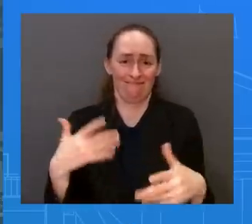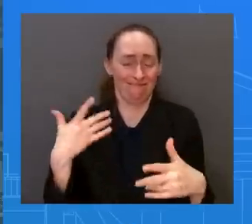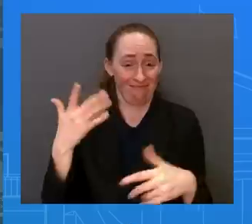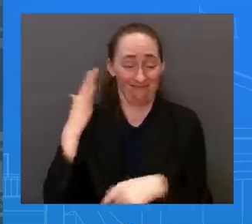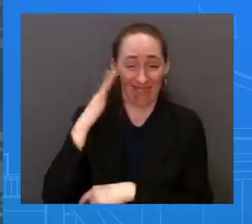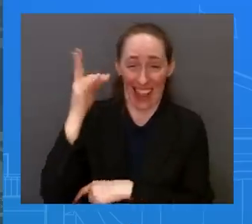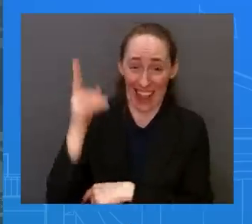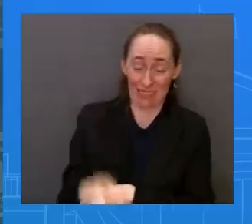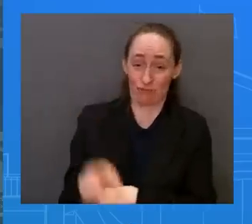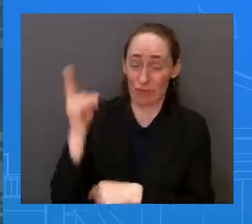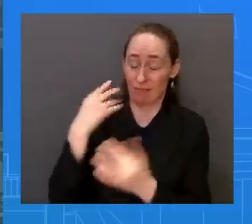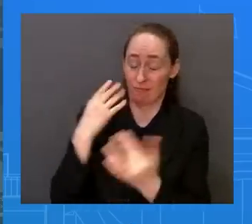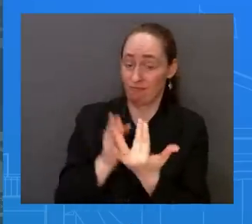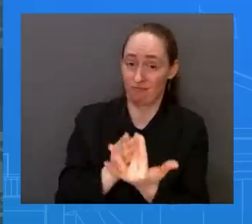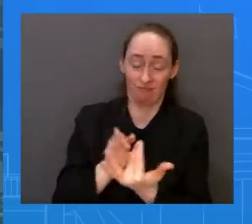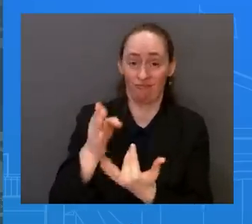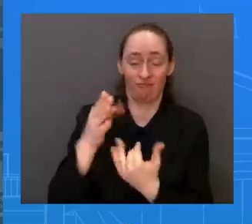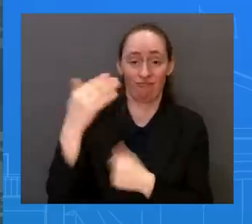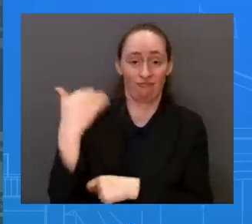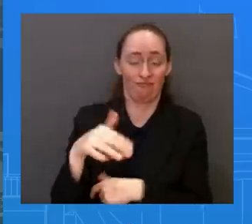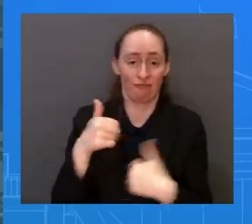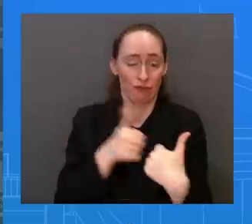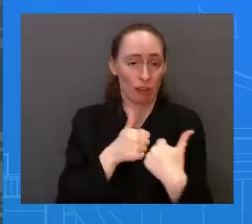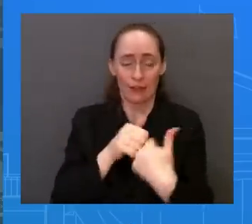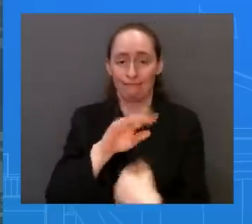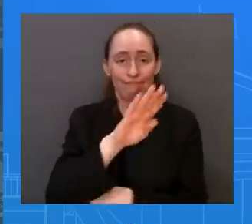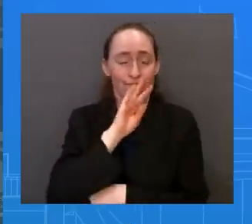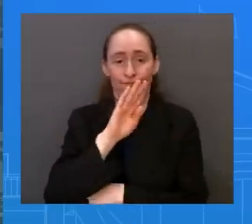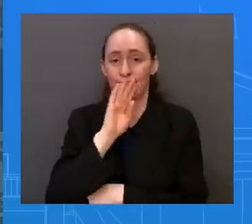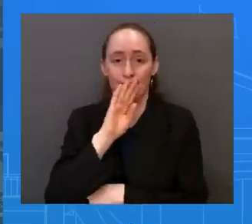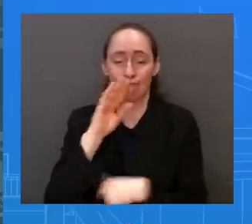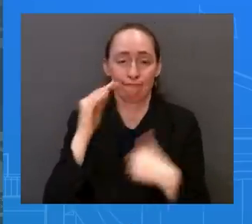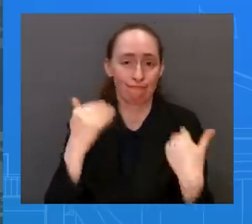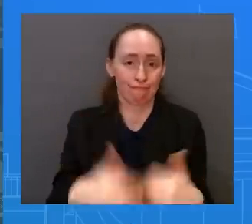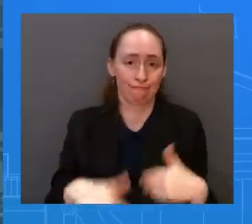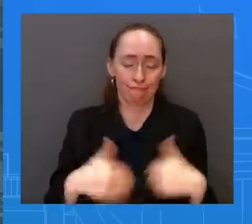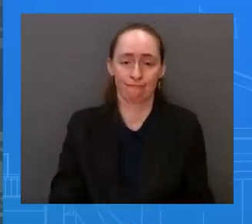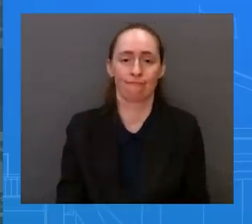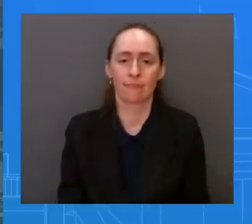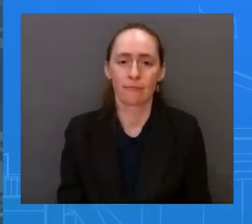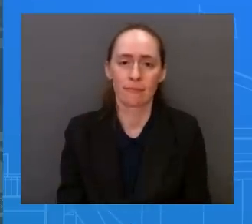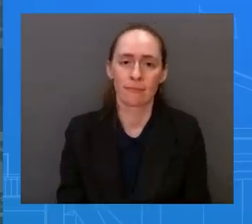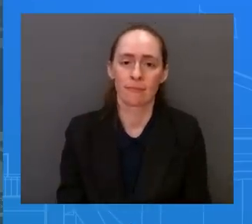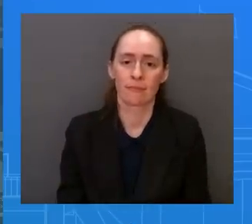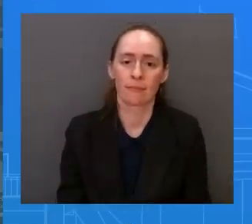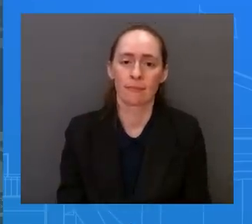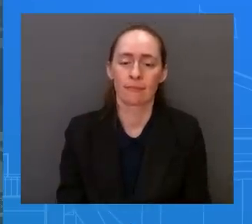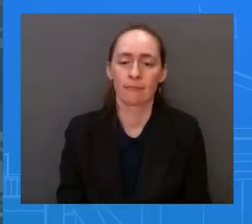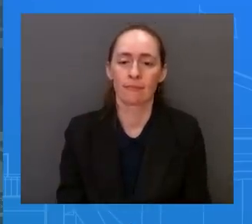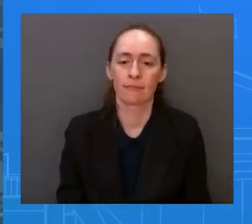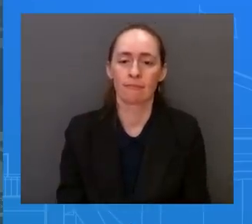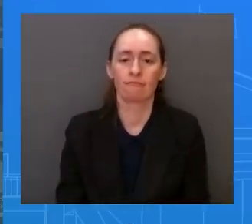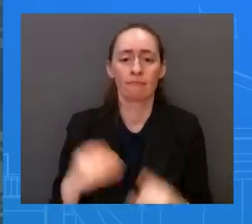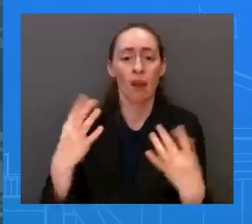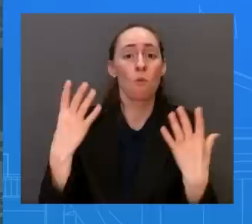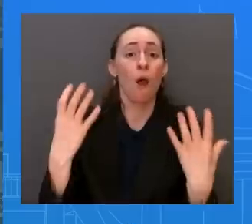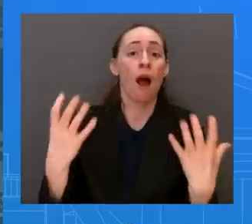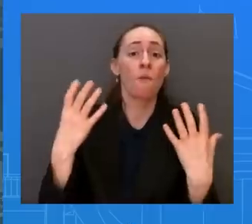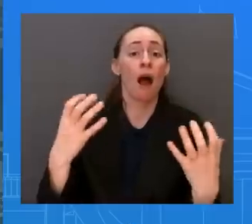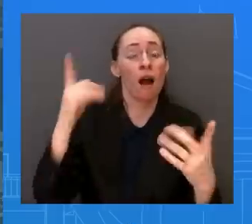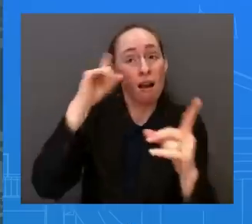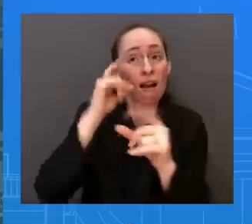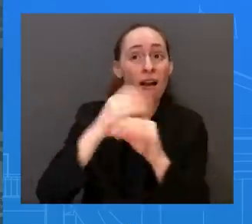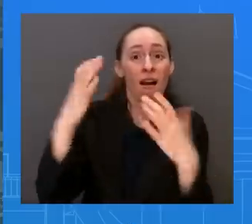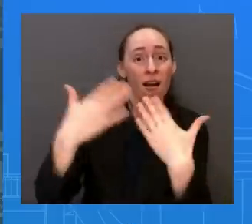to make by working together in this year ahead. You just heard from Brian outline how the president has carried out his economic